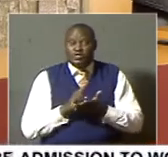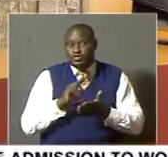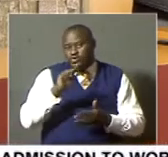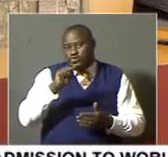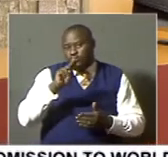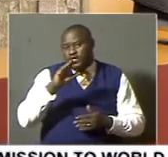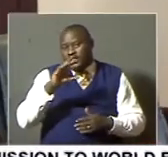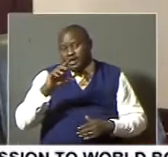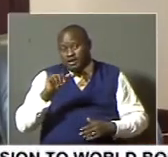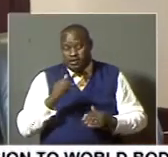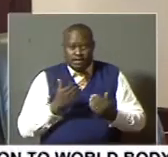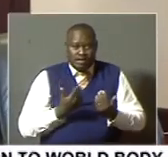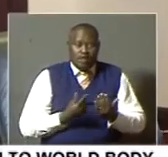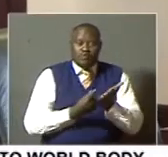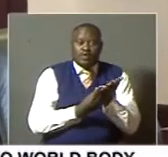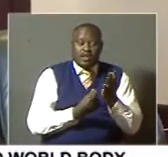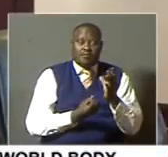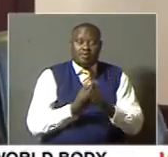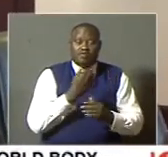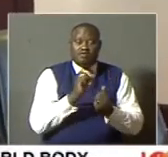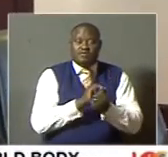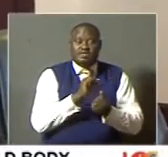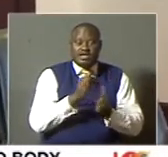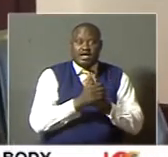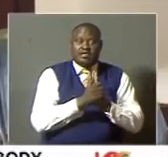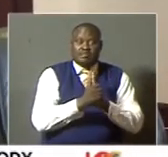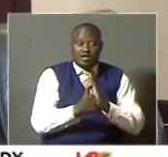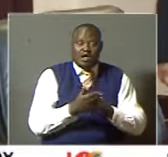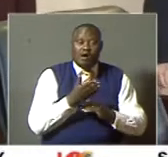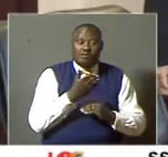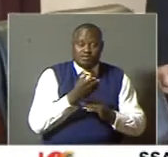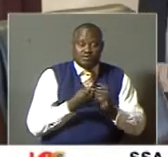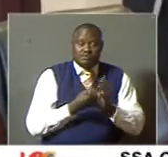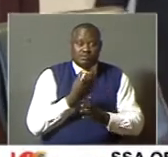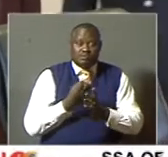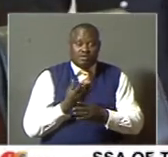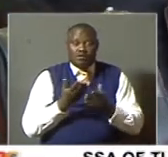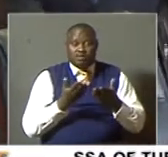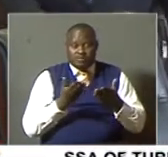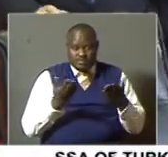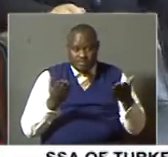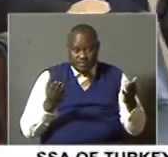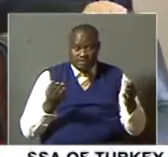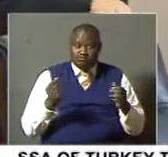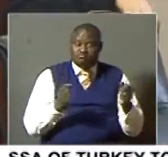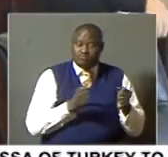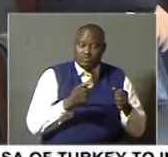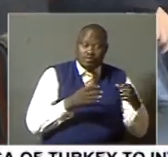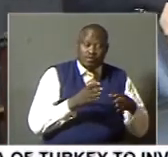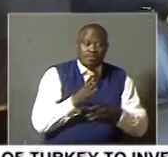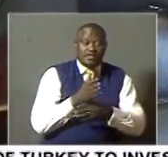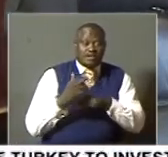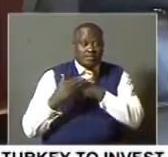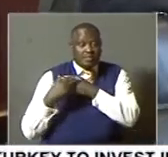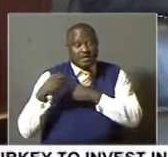Uganda has already trained 15 nuclear experts headed by Ms. Sarah Namfuna in the Ministry of Energy and